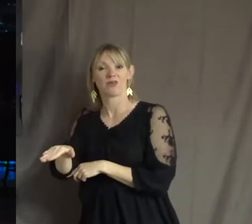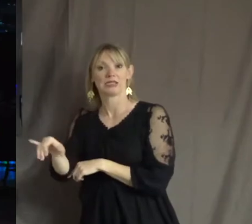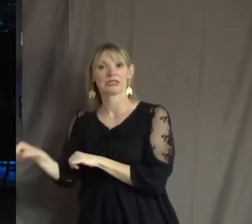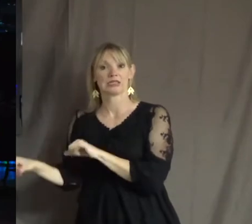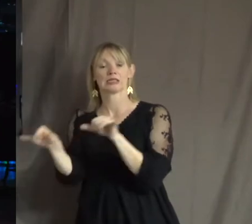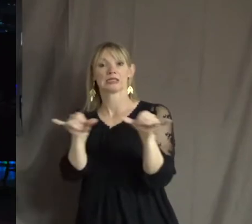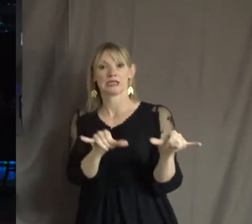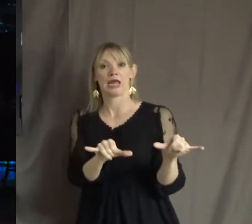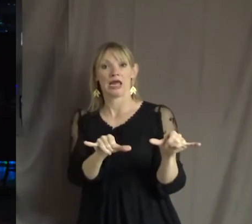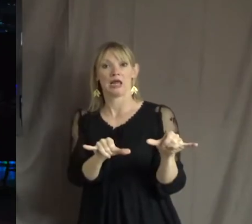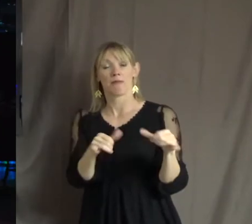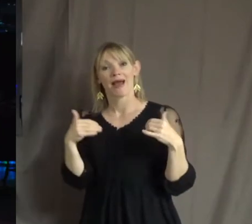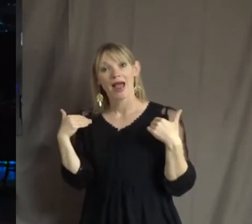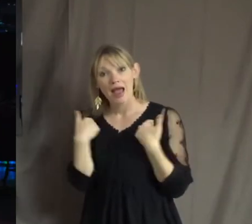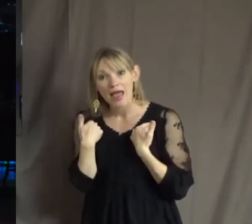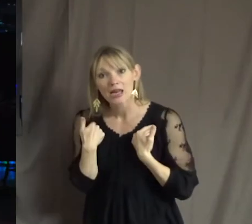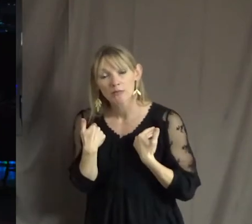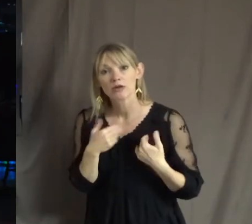Animals grieve.